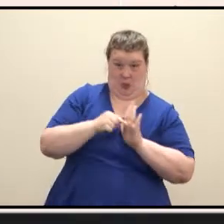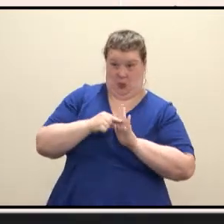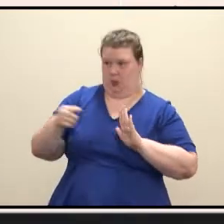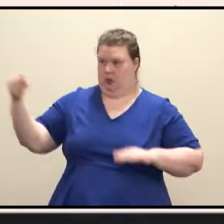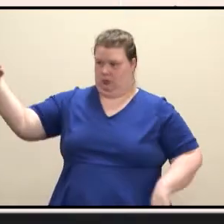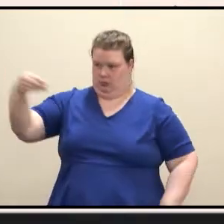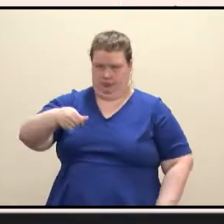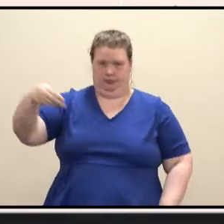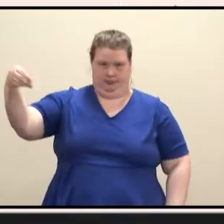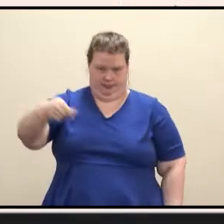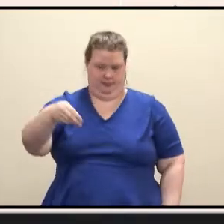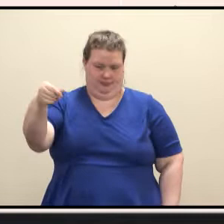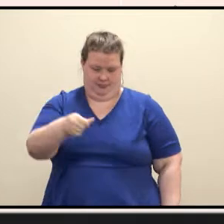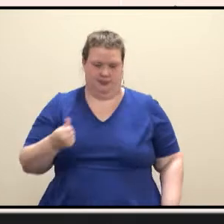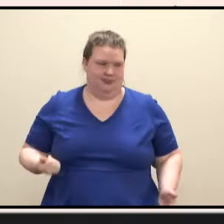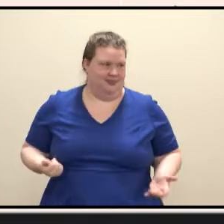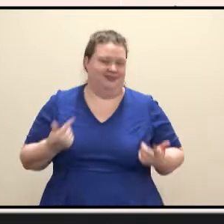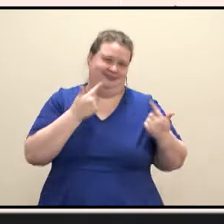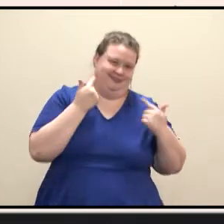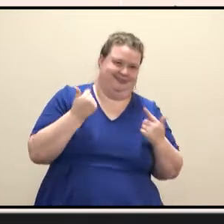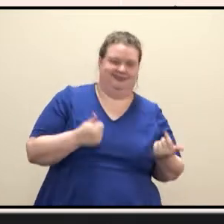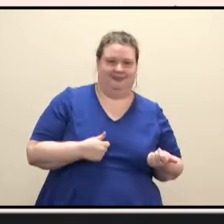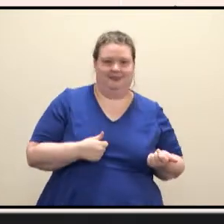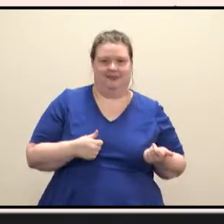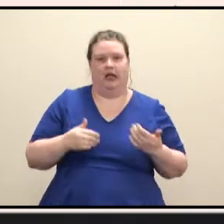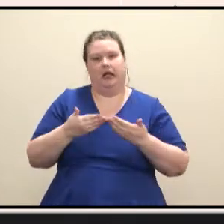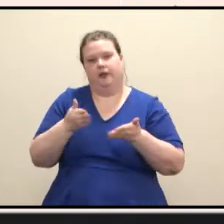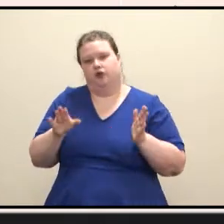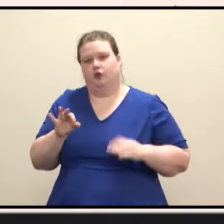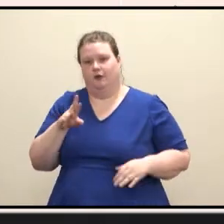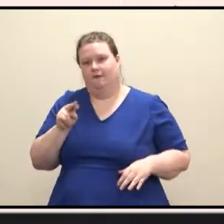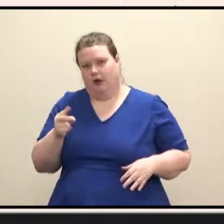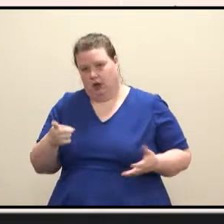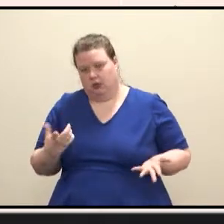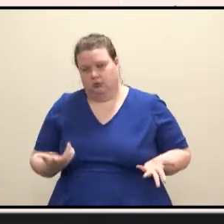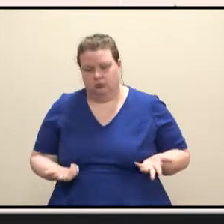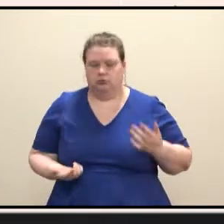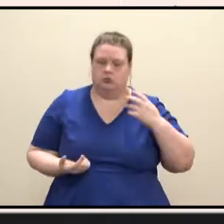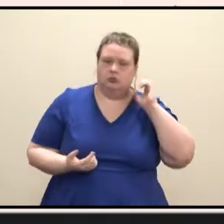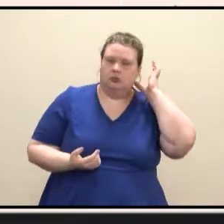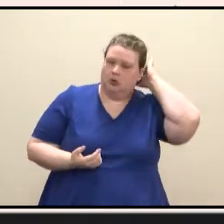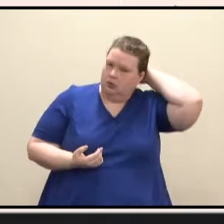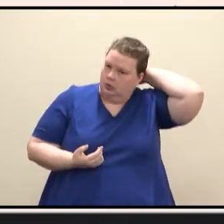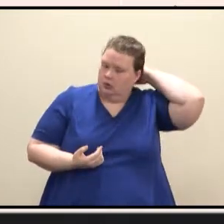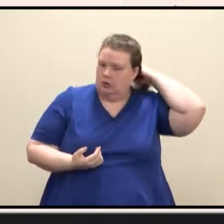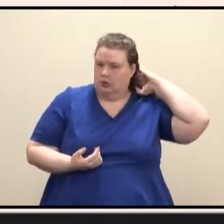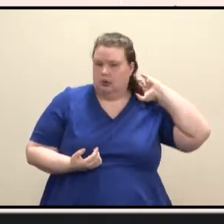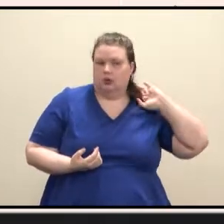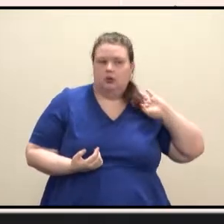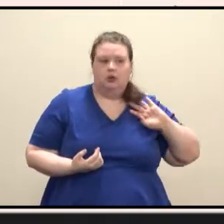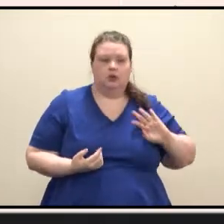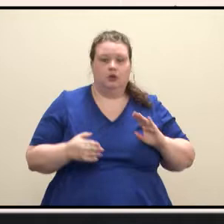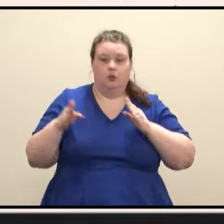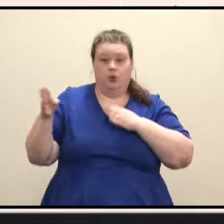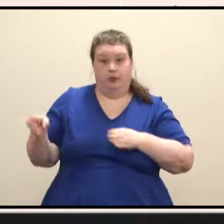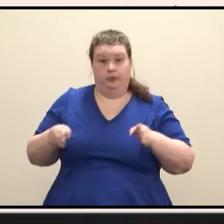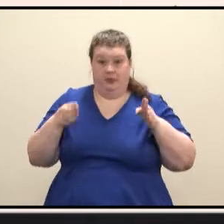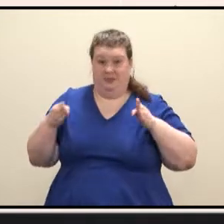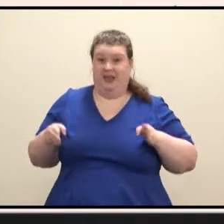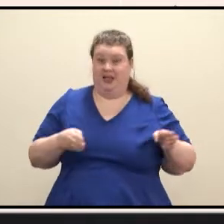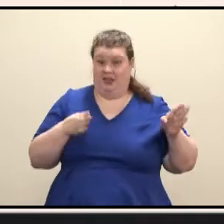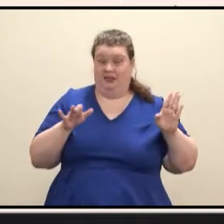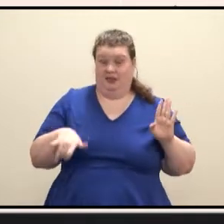now. Got me using it, in the general fund. So we have been planning, we've kept that kind